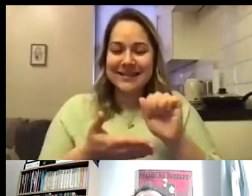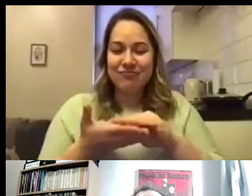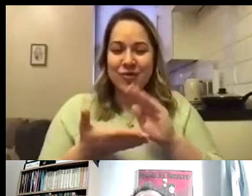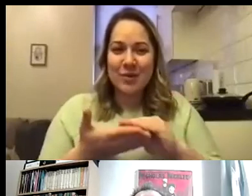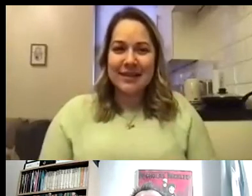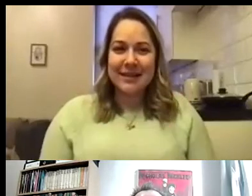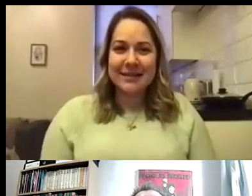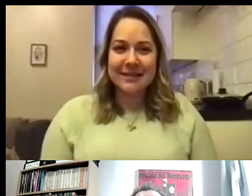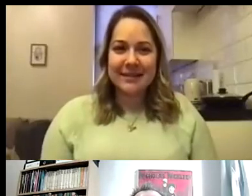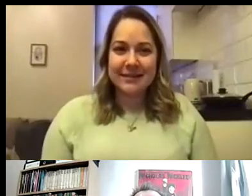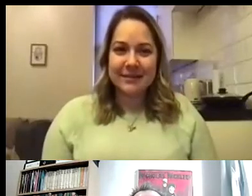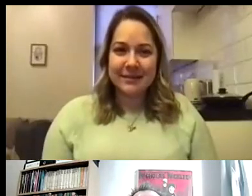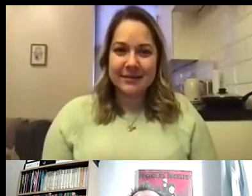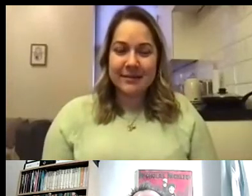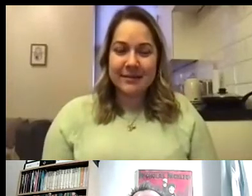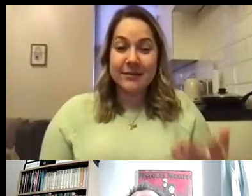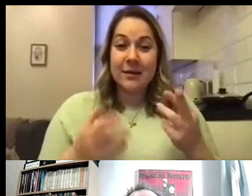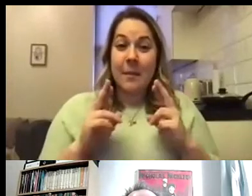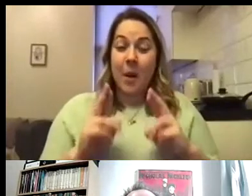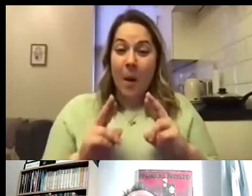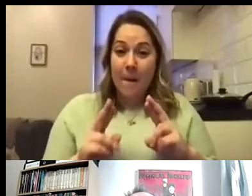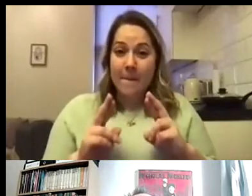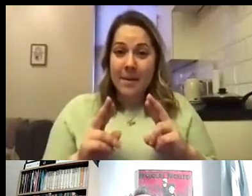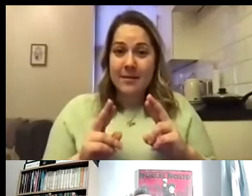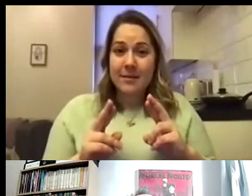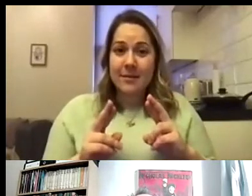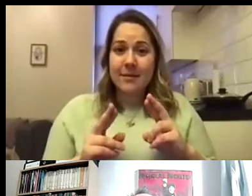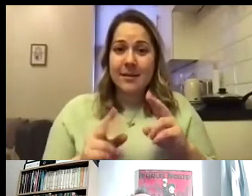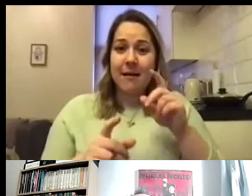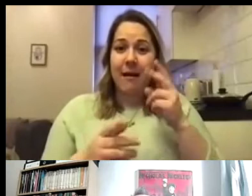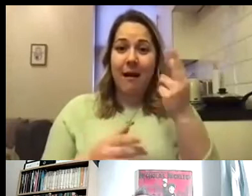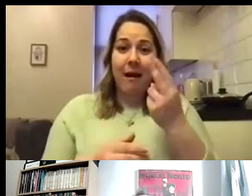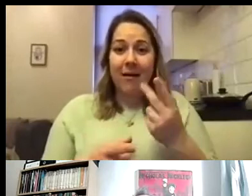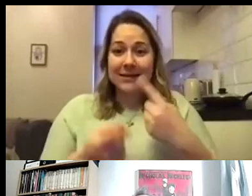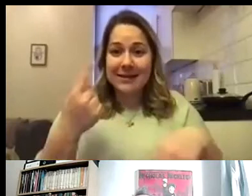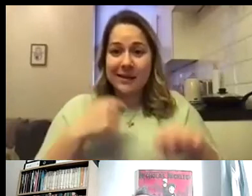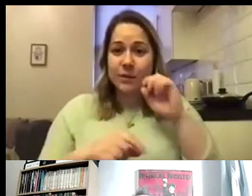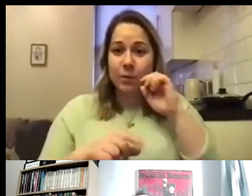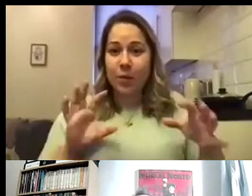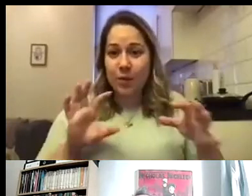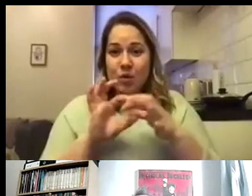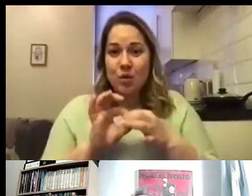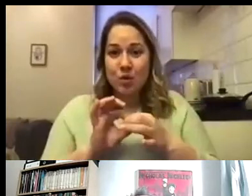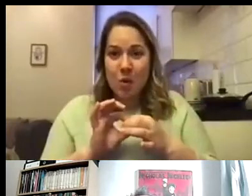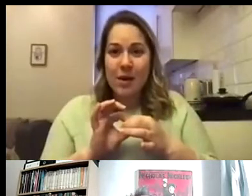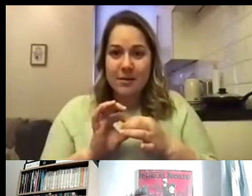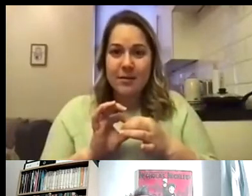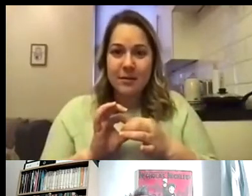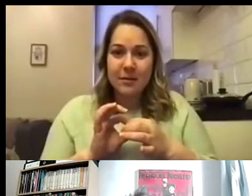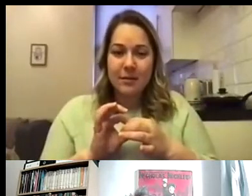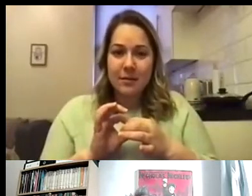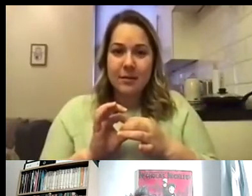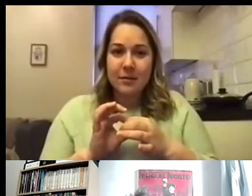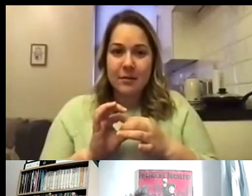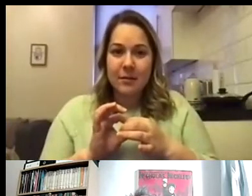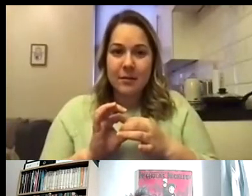So I'm hoping our remaining artists will join us very soon, and that they will get the